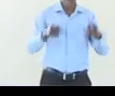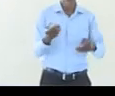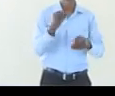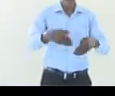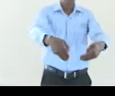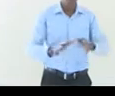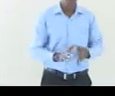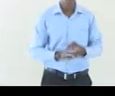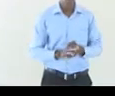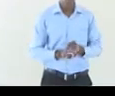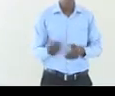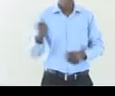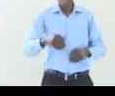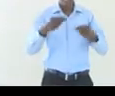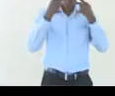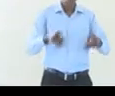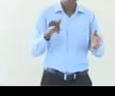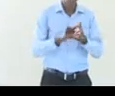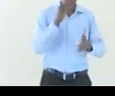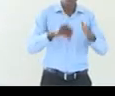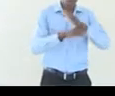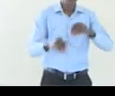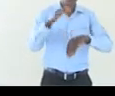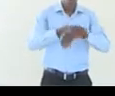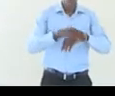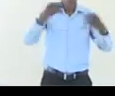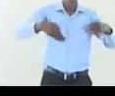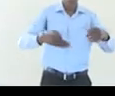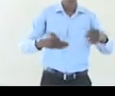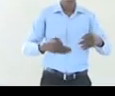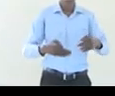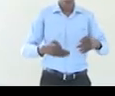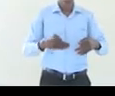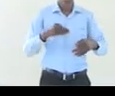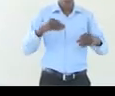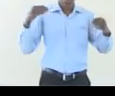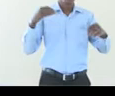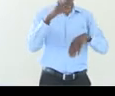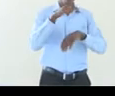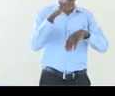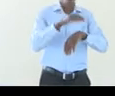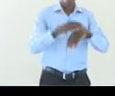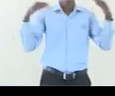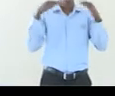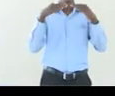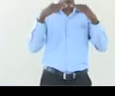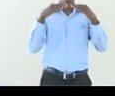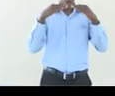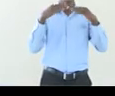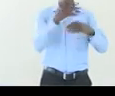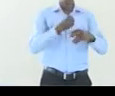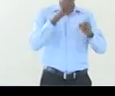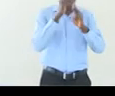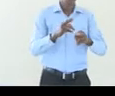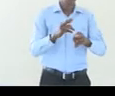not based on proper organization of society with the common good as the priority, such